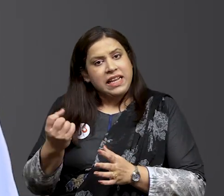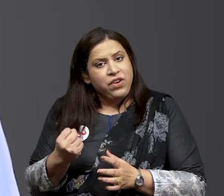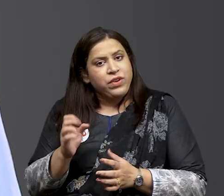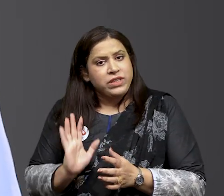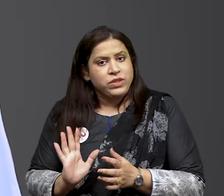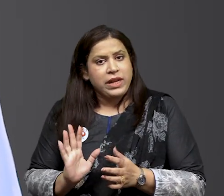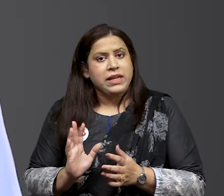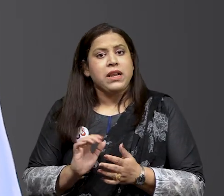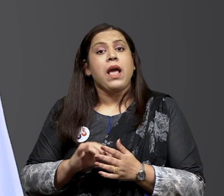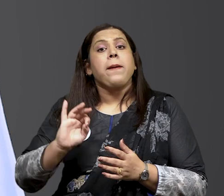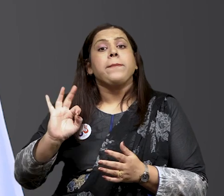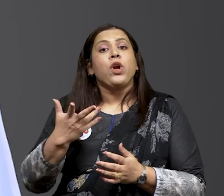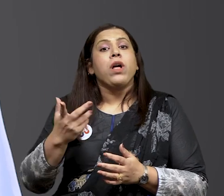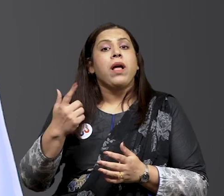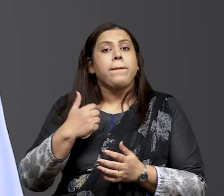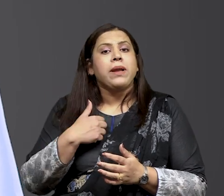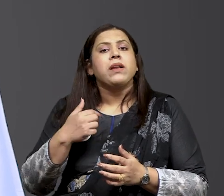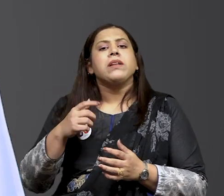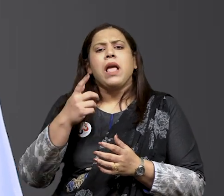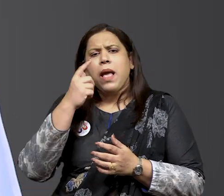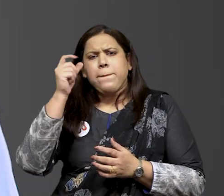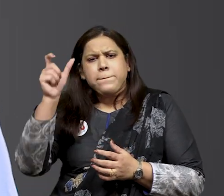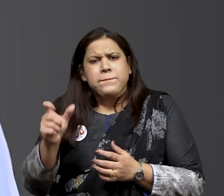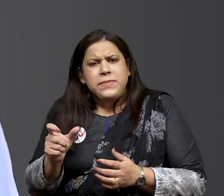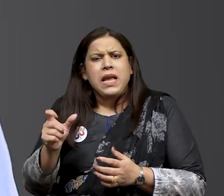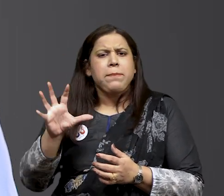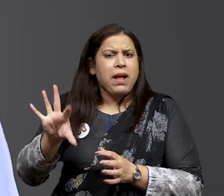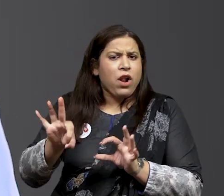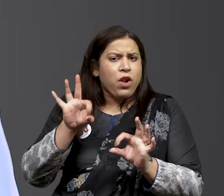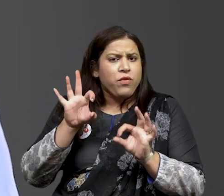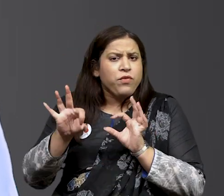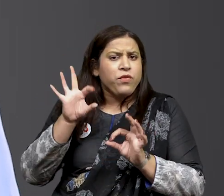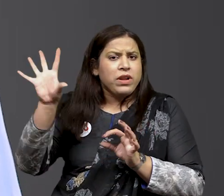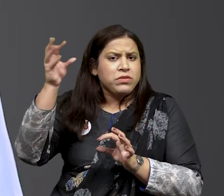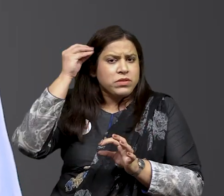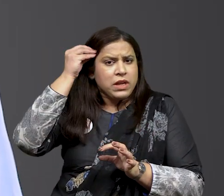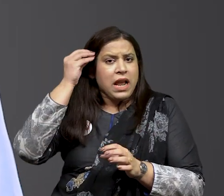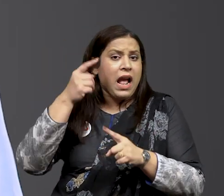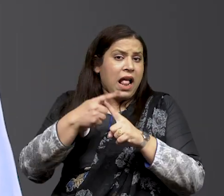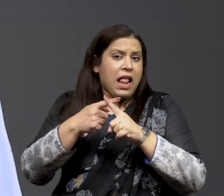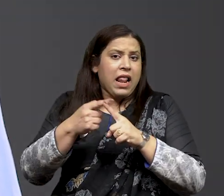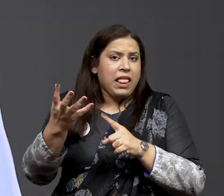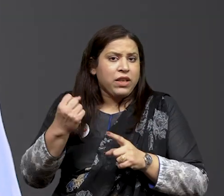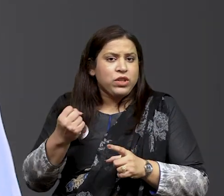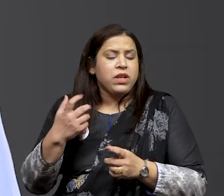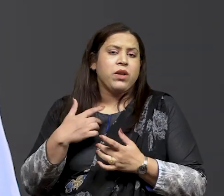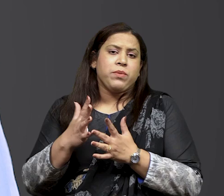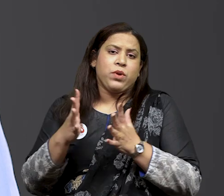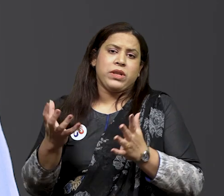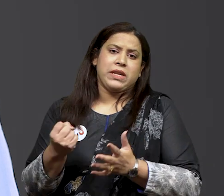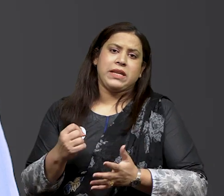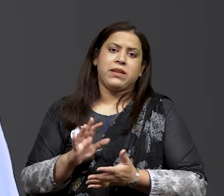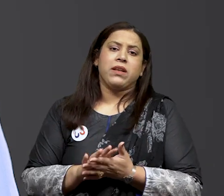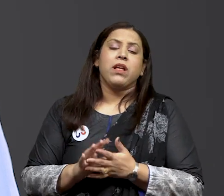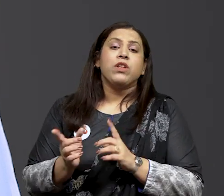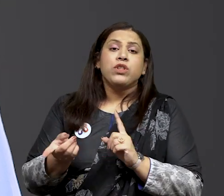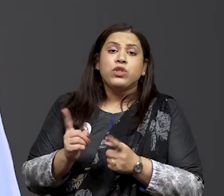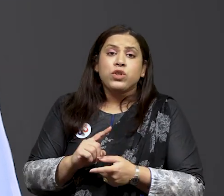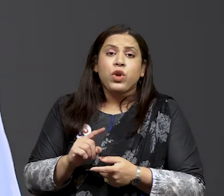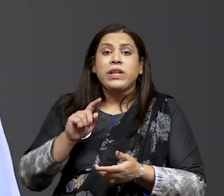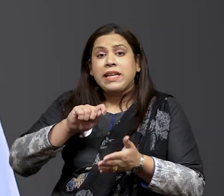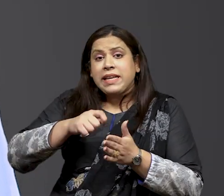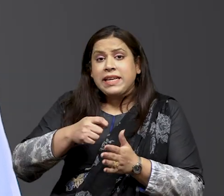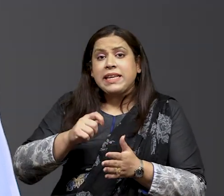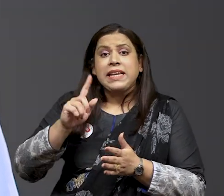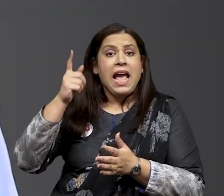given to them because maybe people didn't find the information interesting, or again, rhetoric was something they were much more likely to be swayed by.